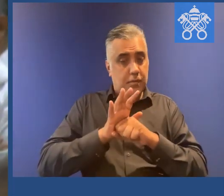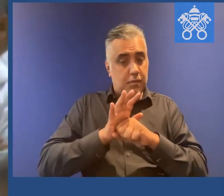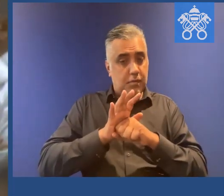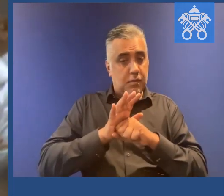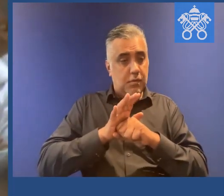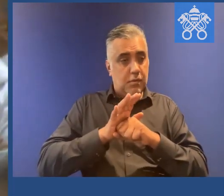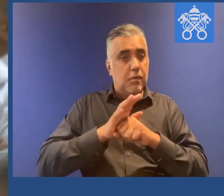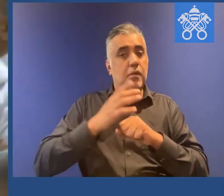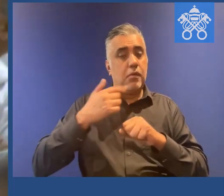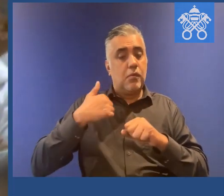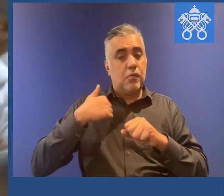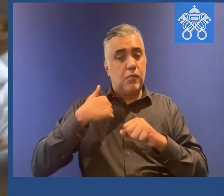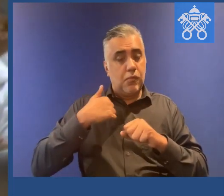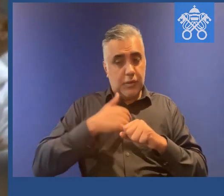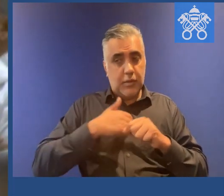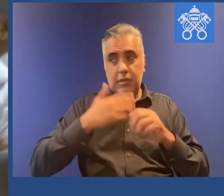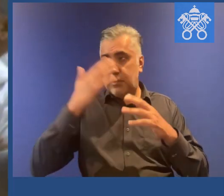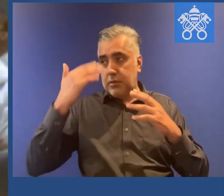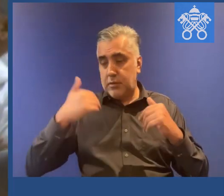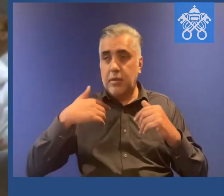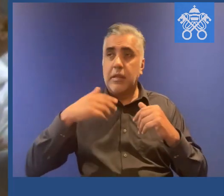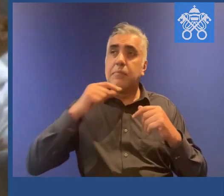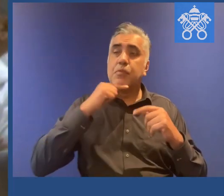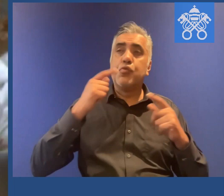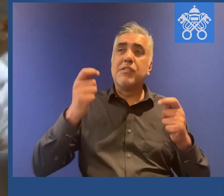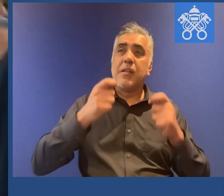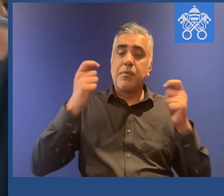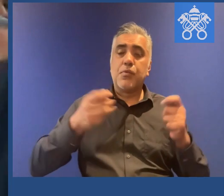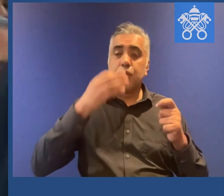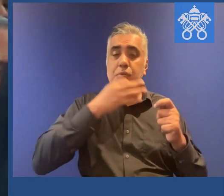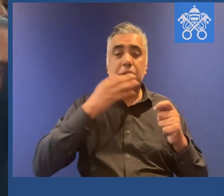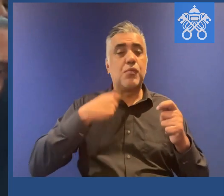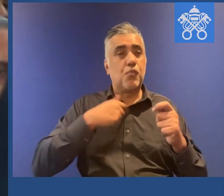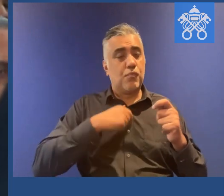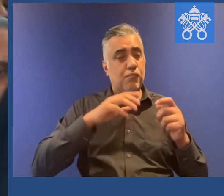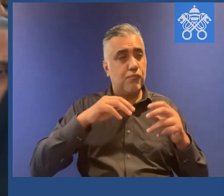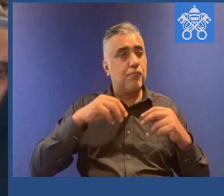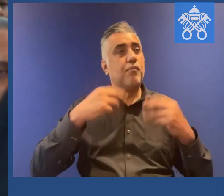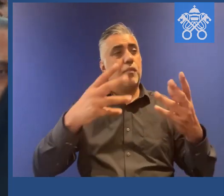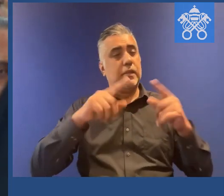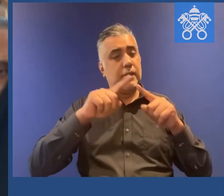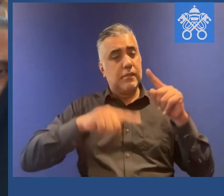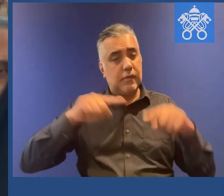we assisted the priest to celebrate the Eucharist in different languages.